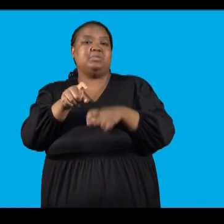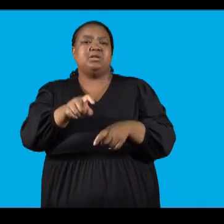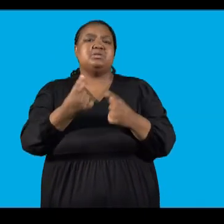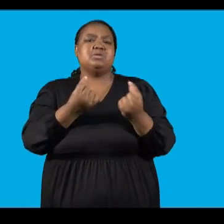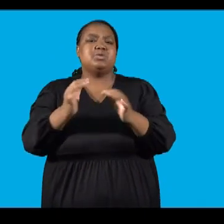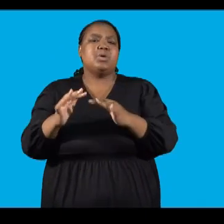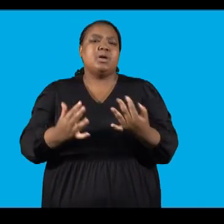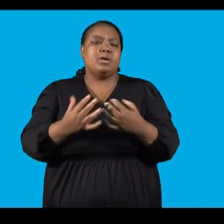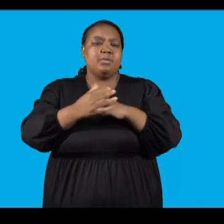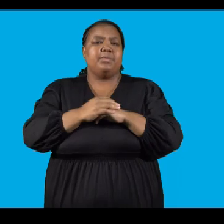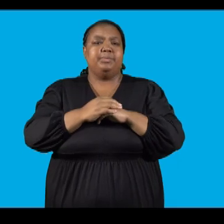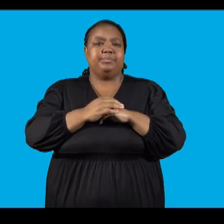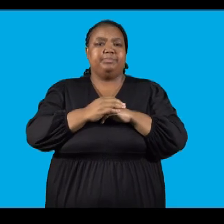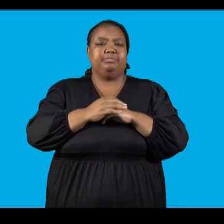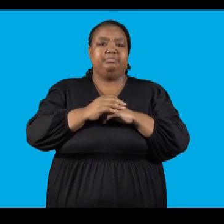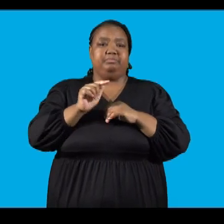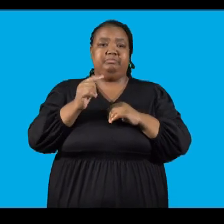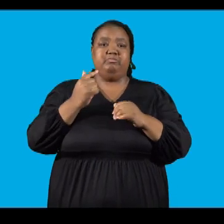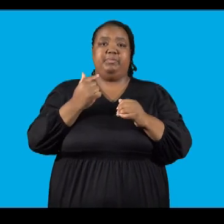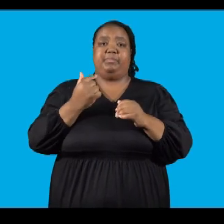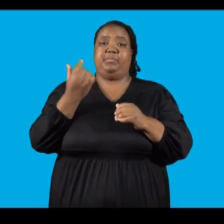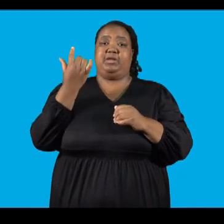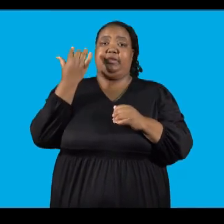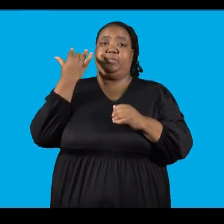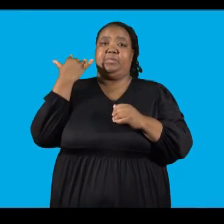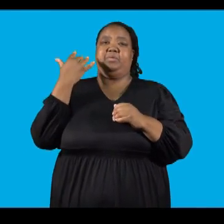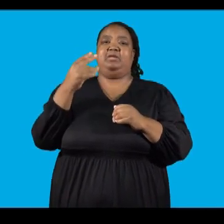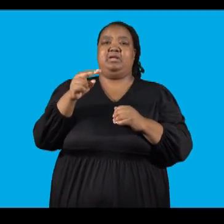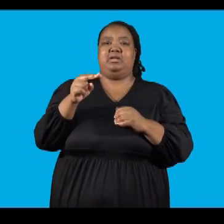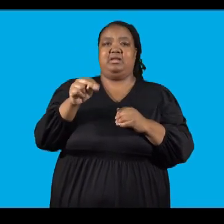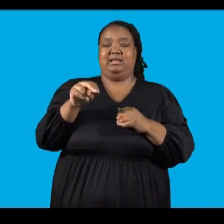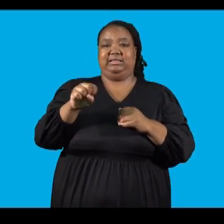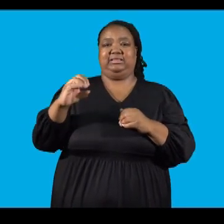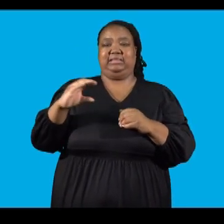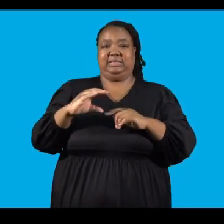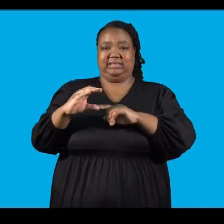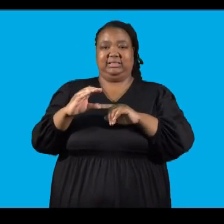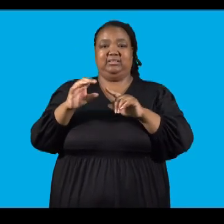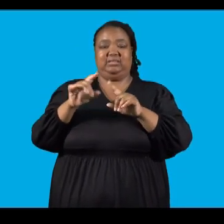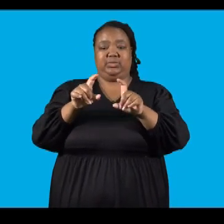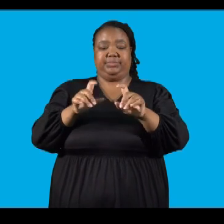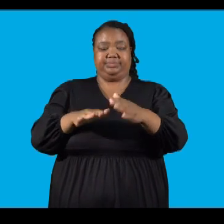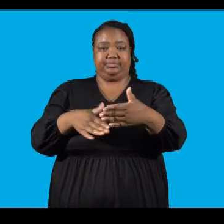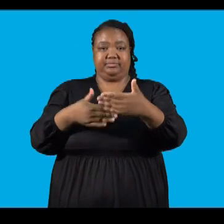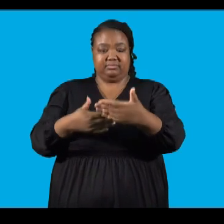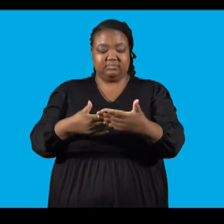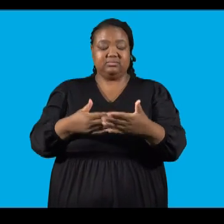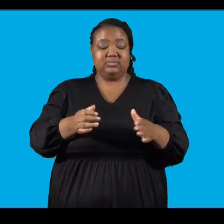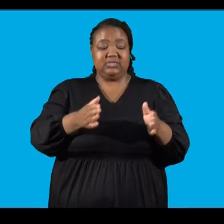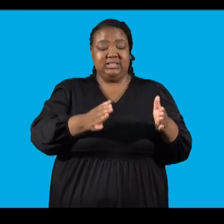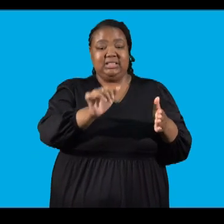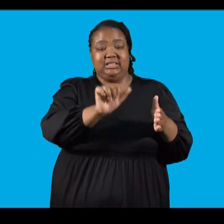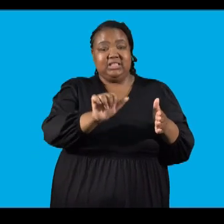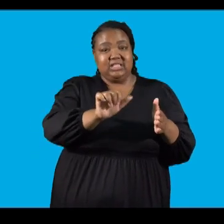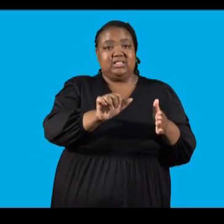And how do you do that? You need to work through past NSC question papers by answering section